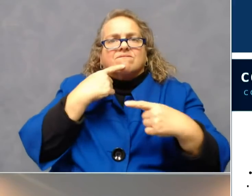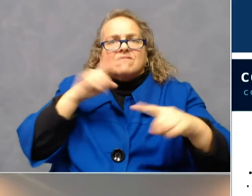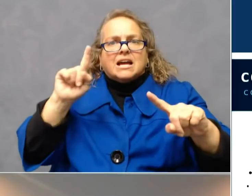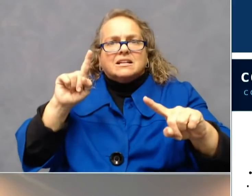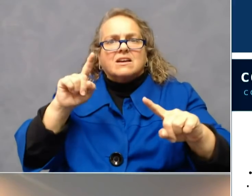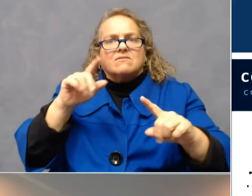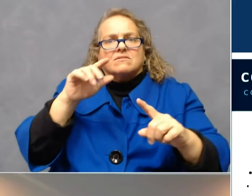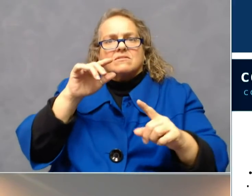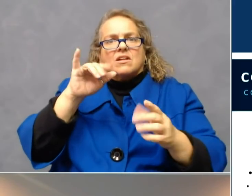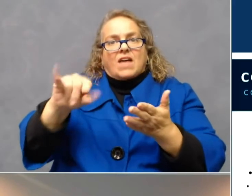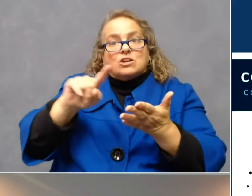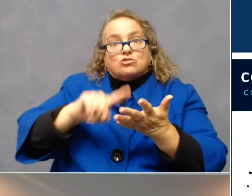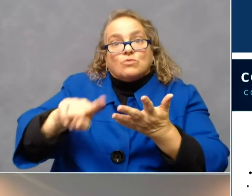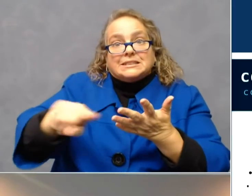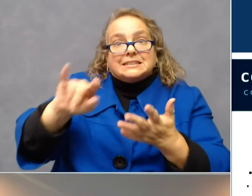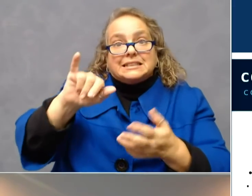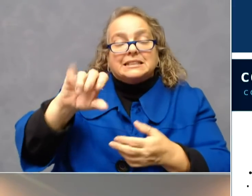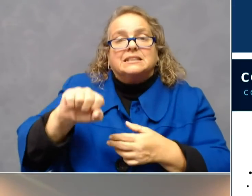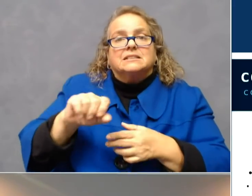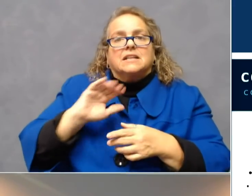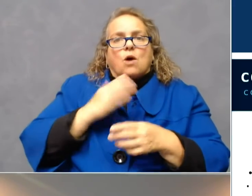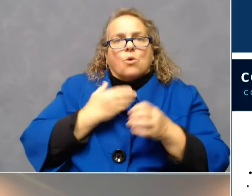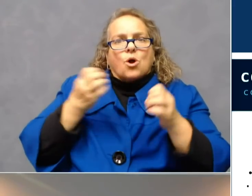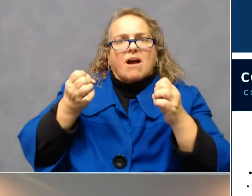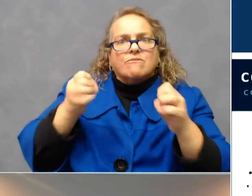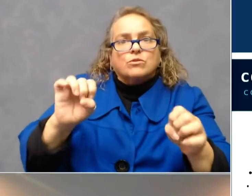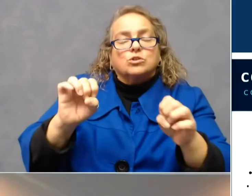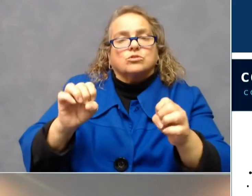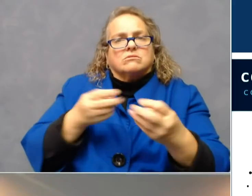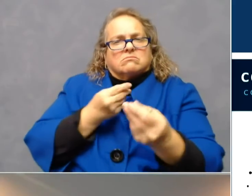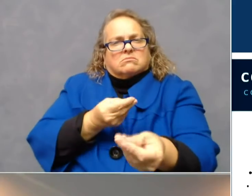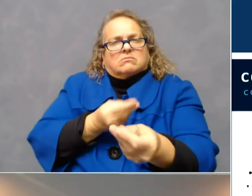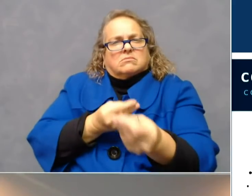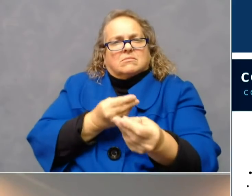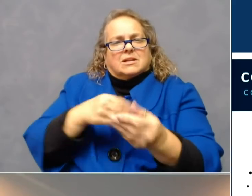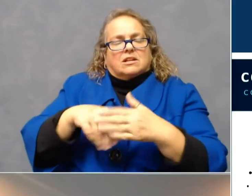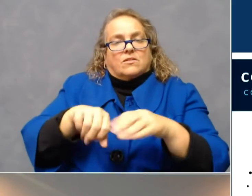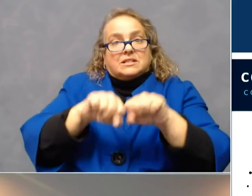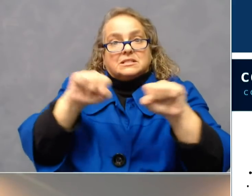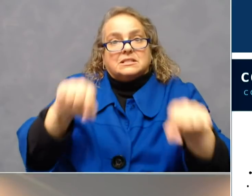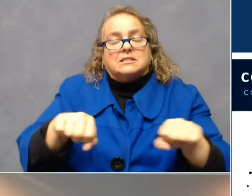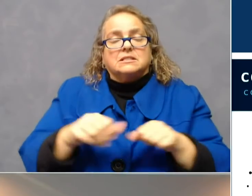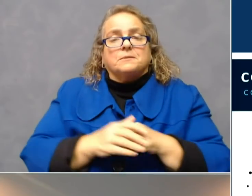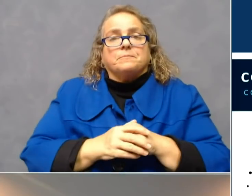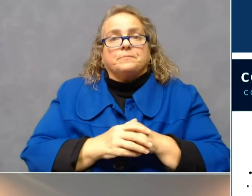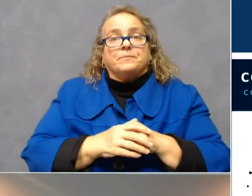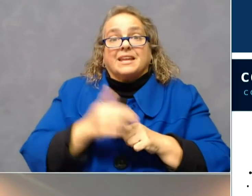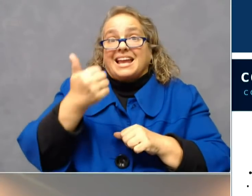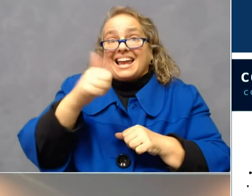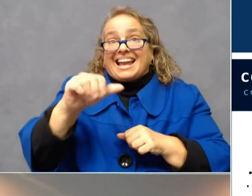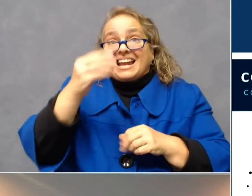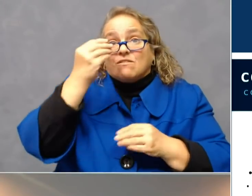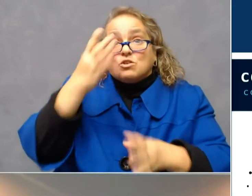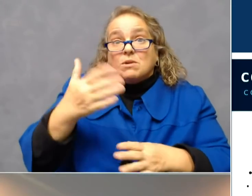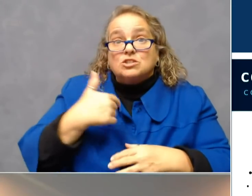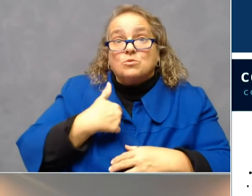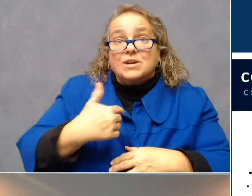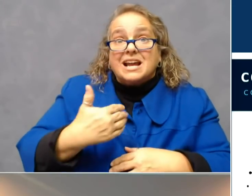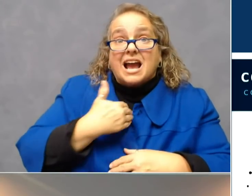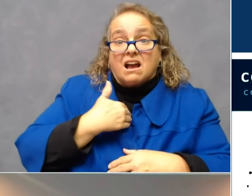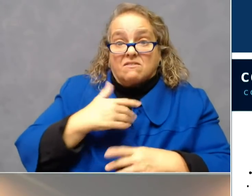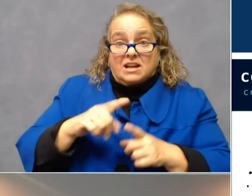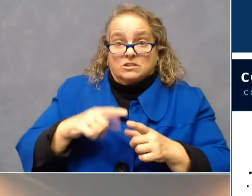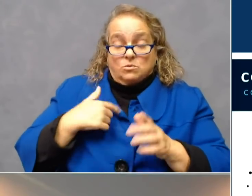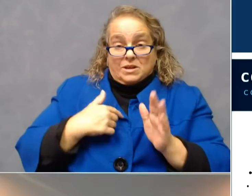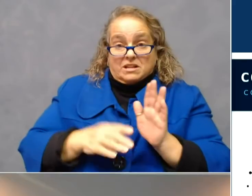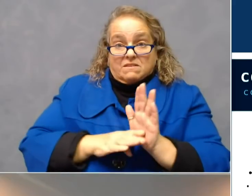efforts. If any information that we have on as we develop it going through this process